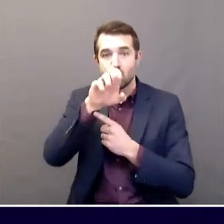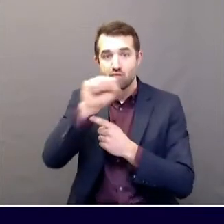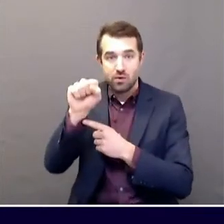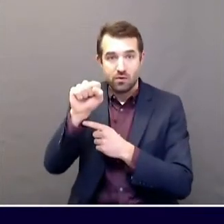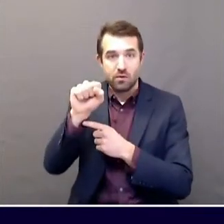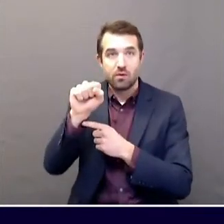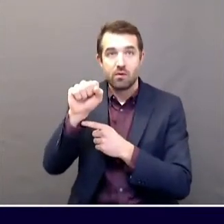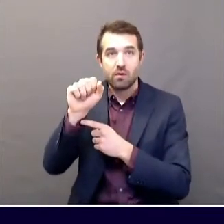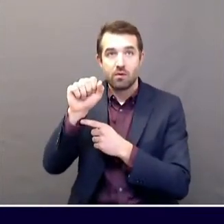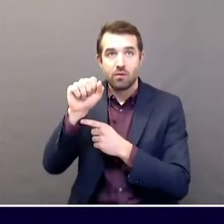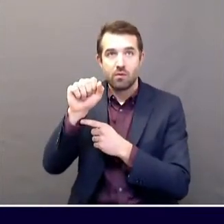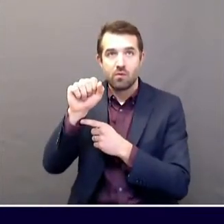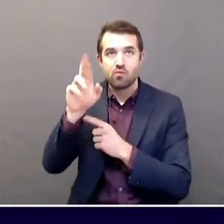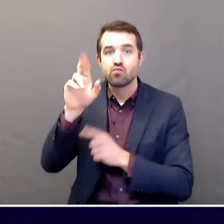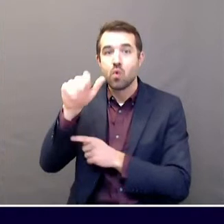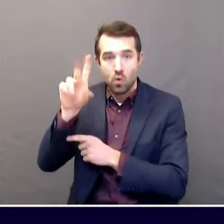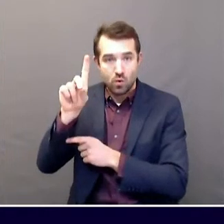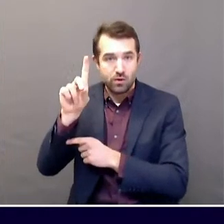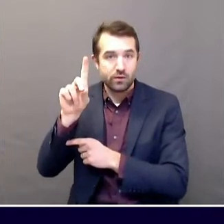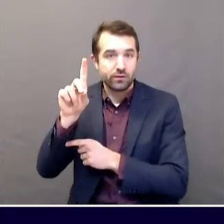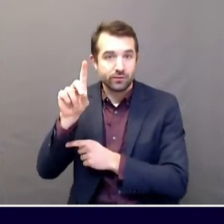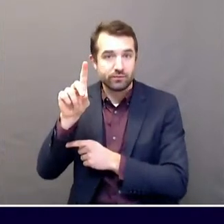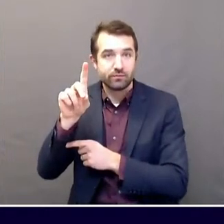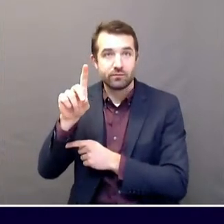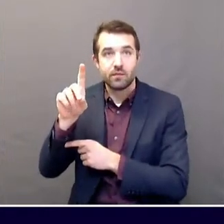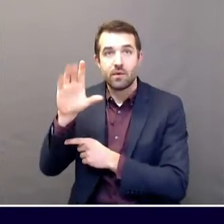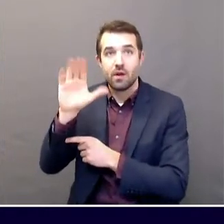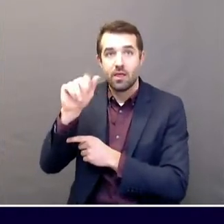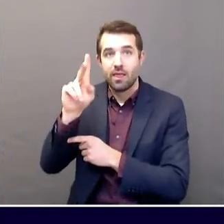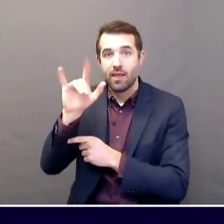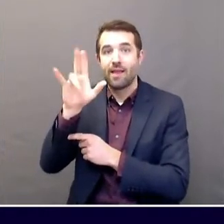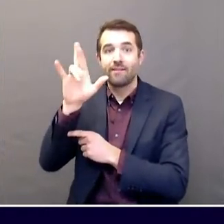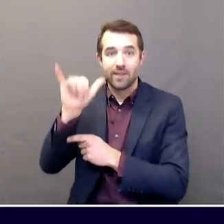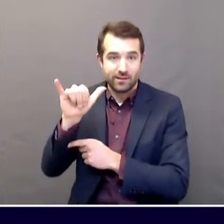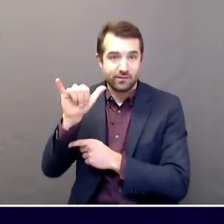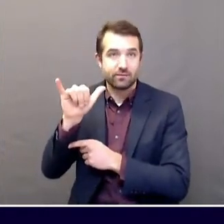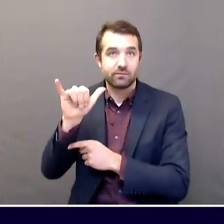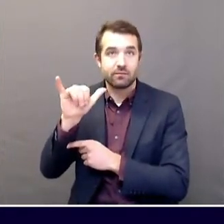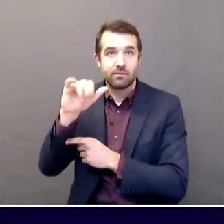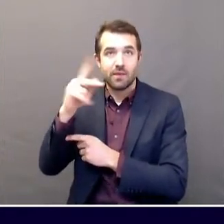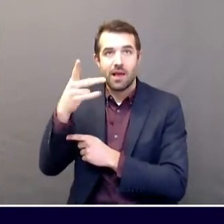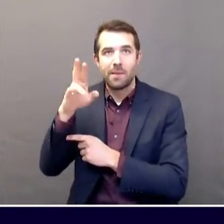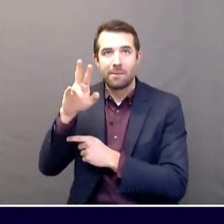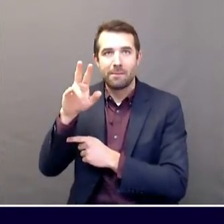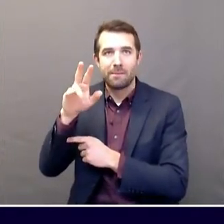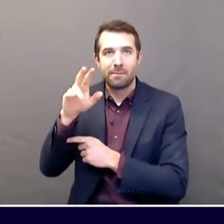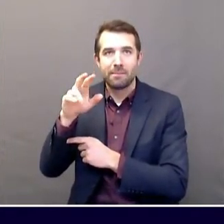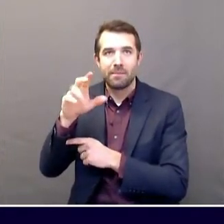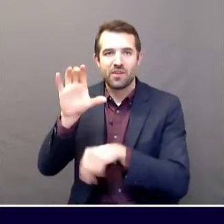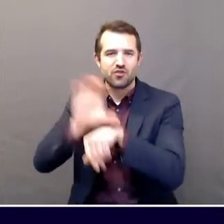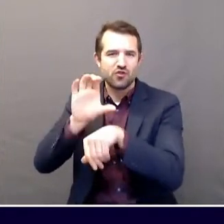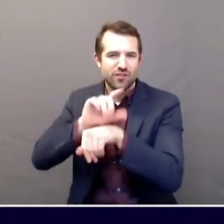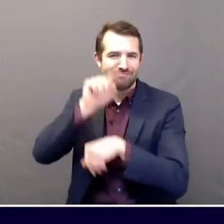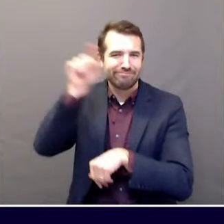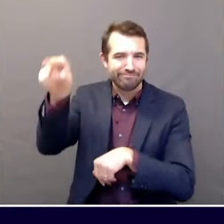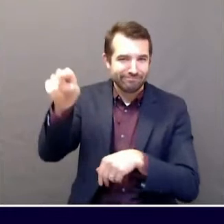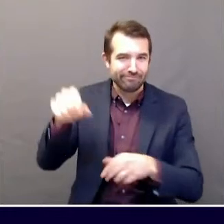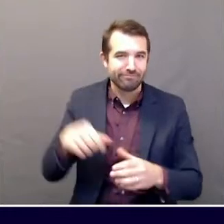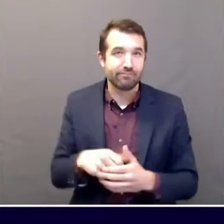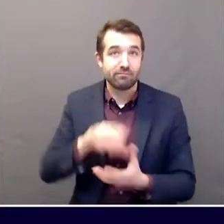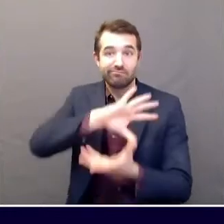Apostolic Church in Morrill in Waldo County, where we are currently aware of 23 cases of